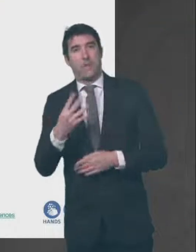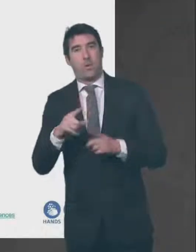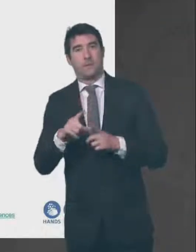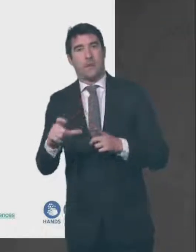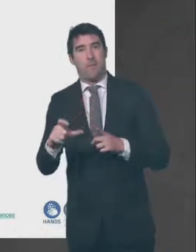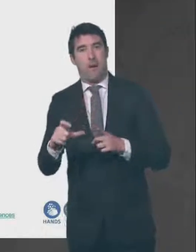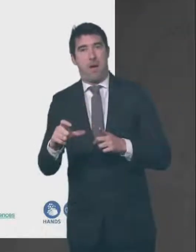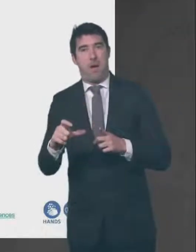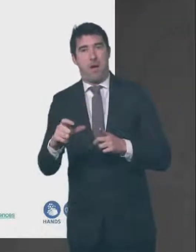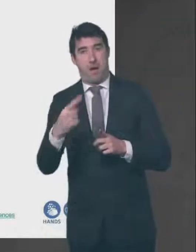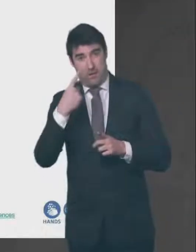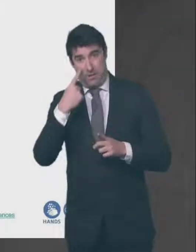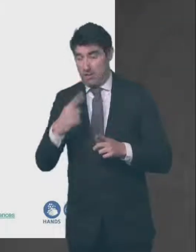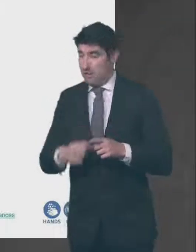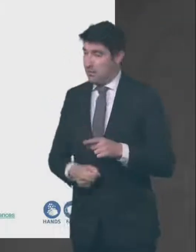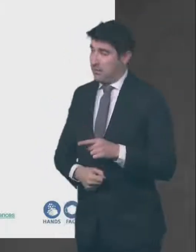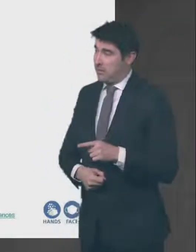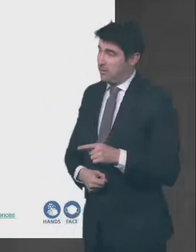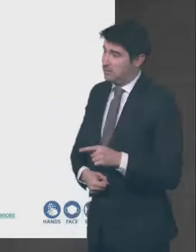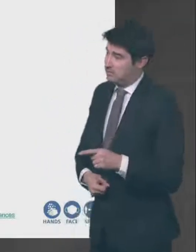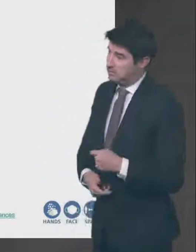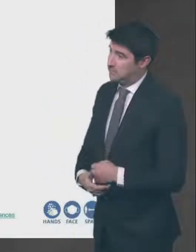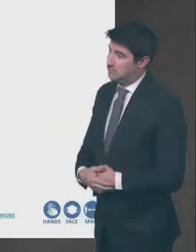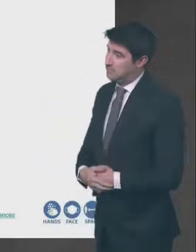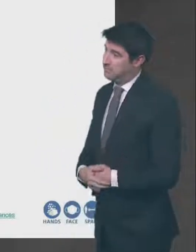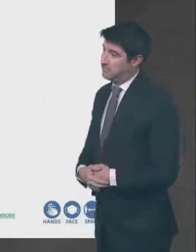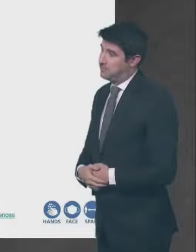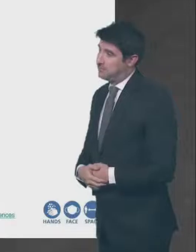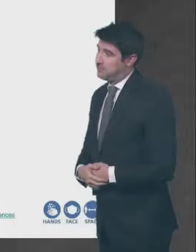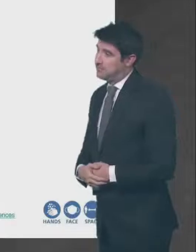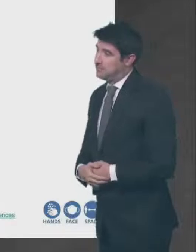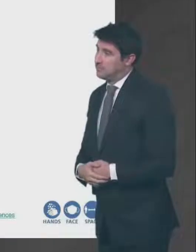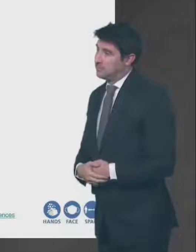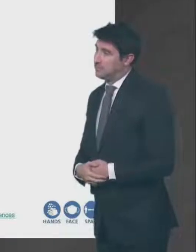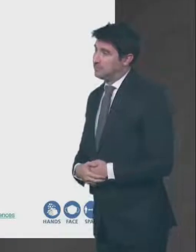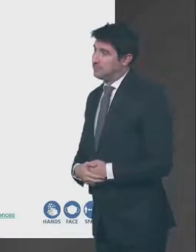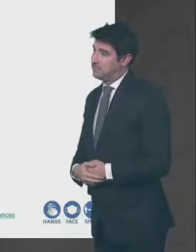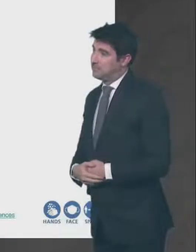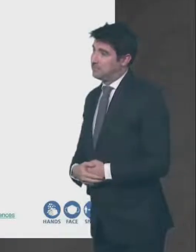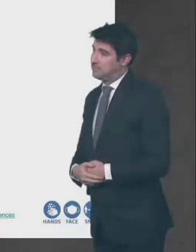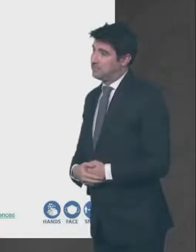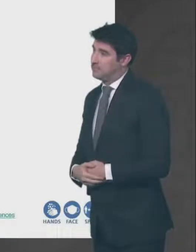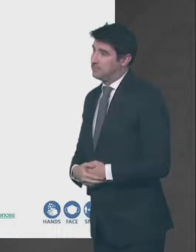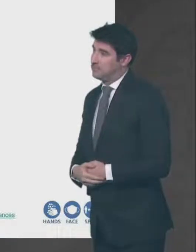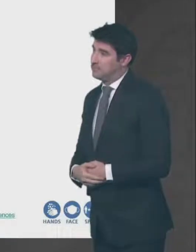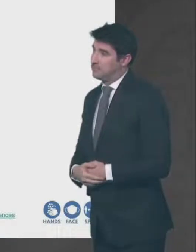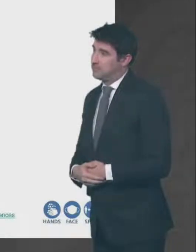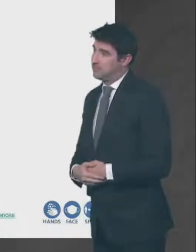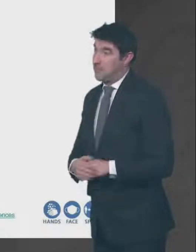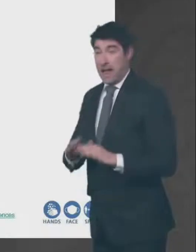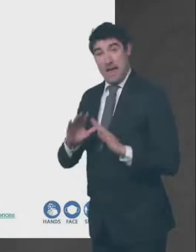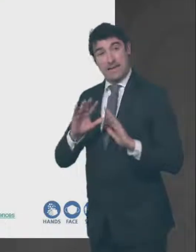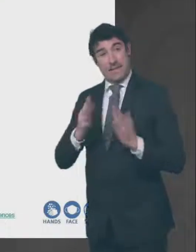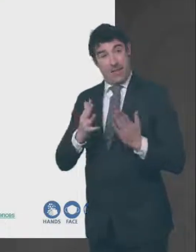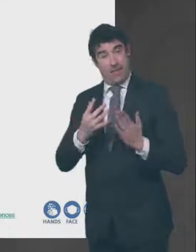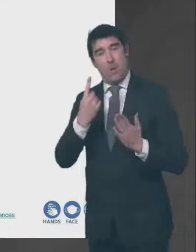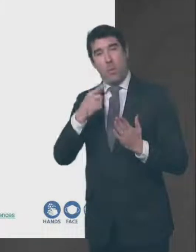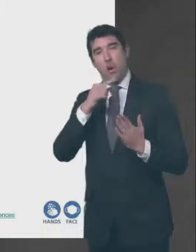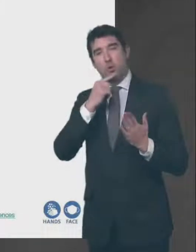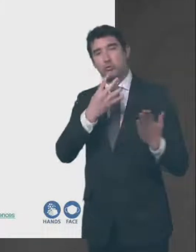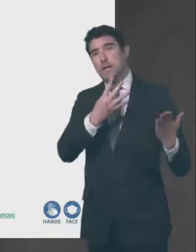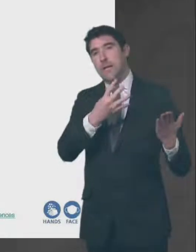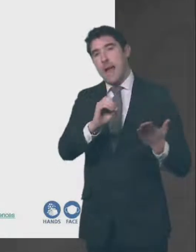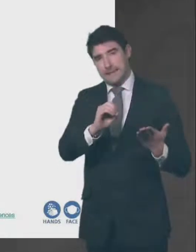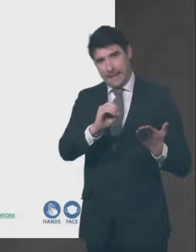100,000 through testing is 190 per 100,000 on the left, rising to 380